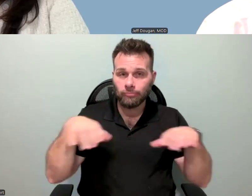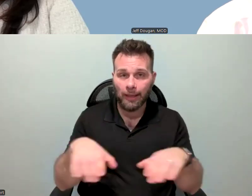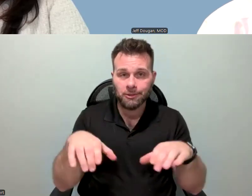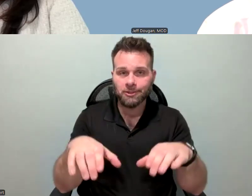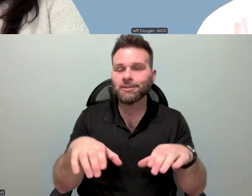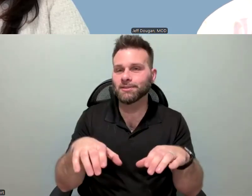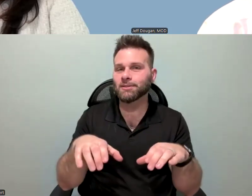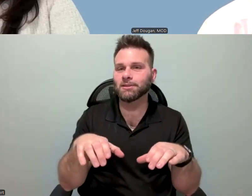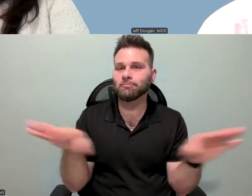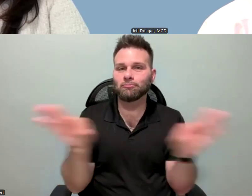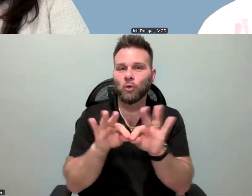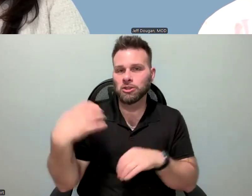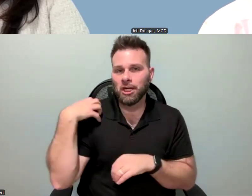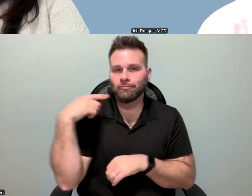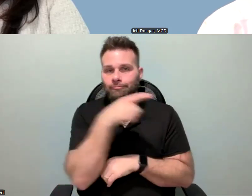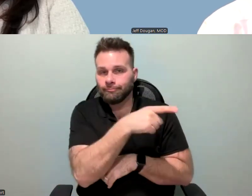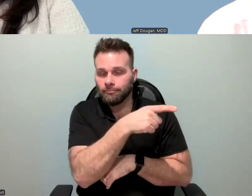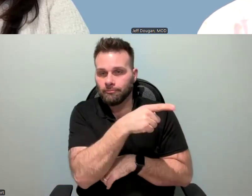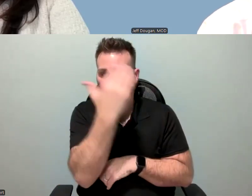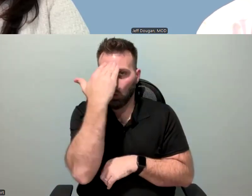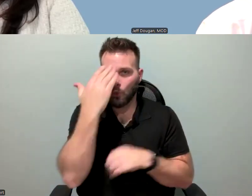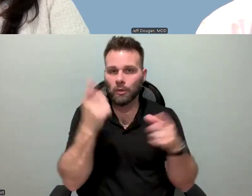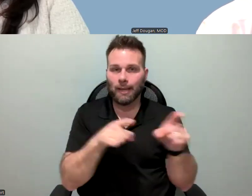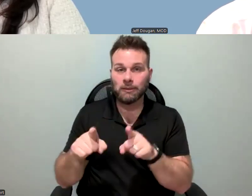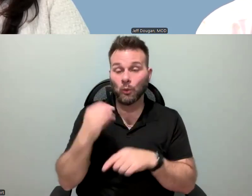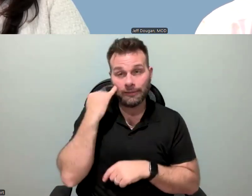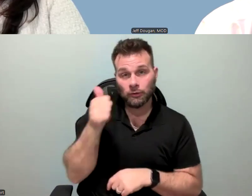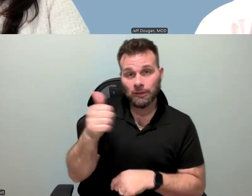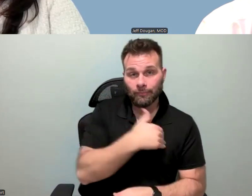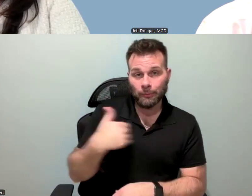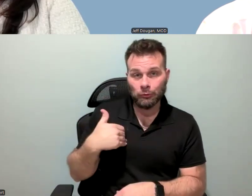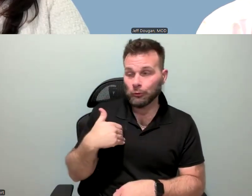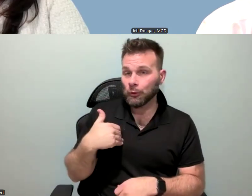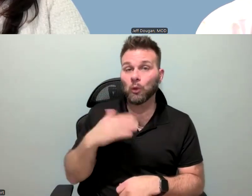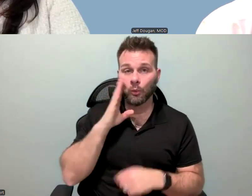aware of what you as a member might be doing. So if you're going to meet with us